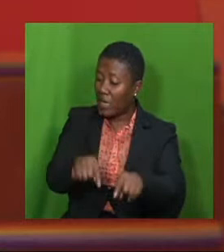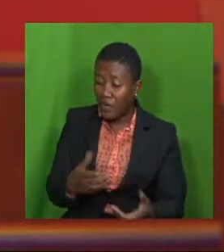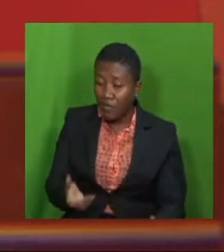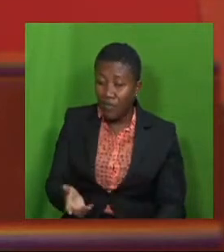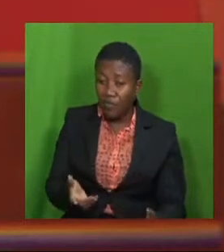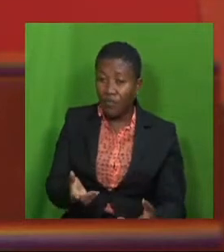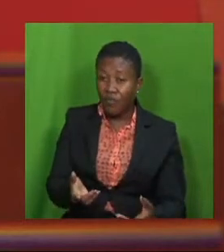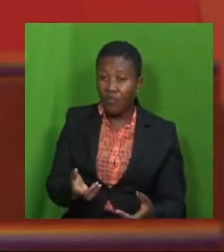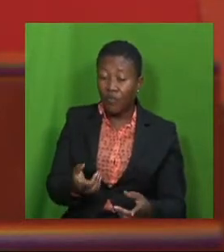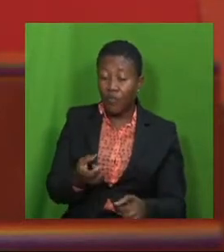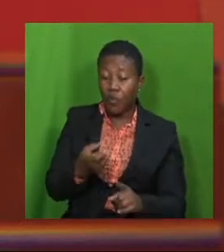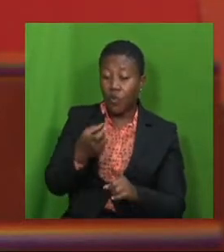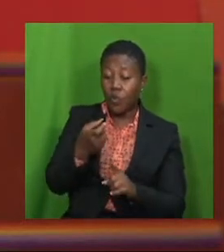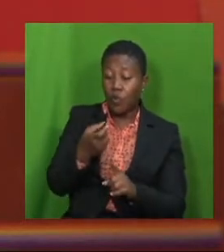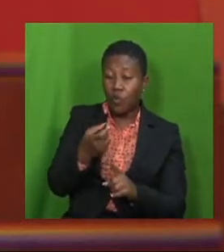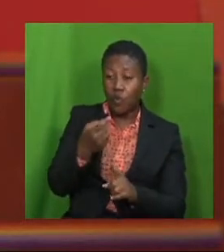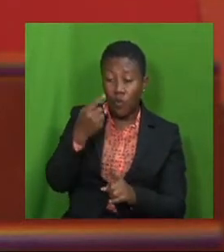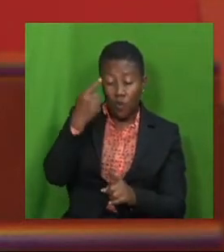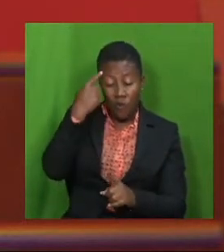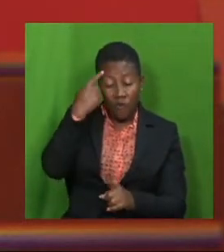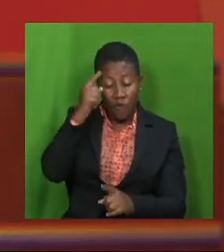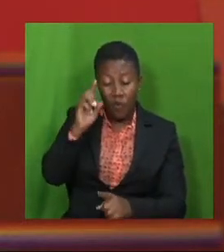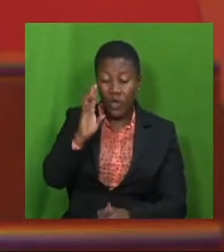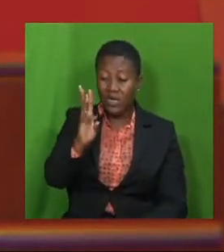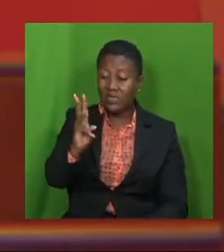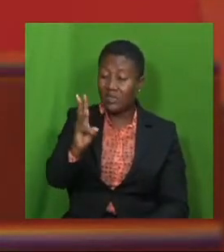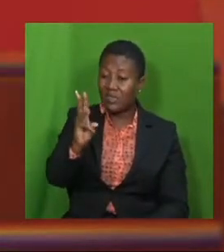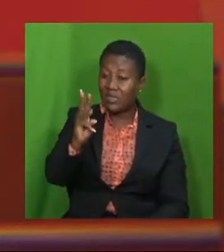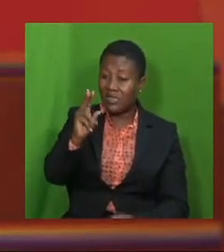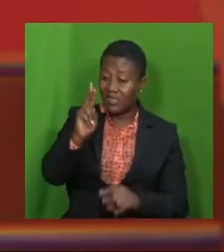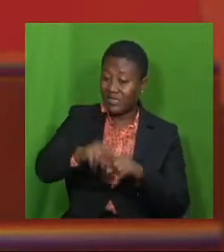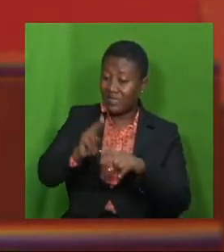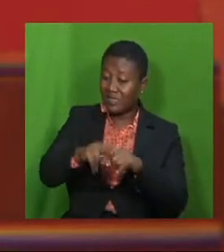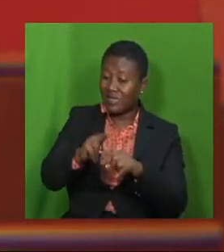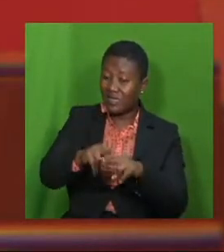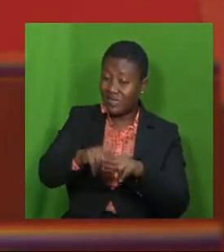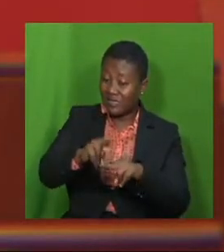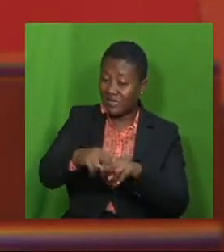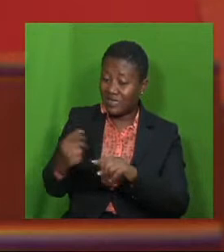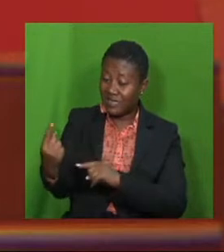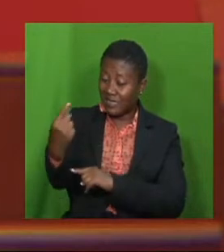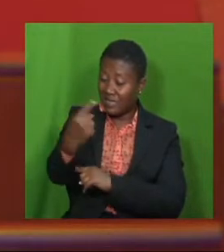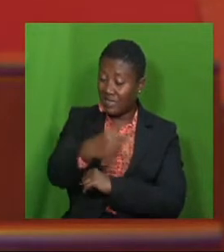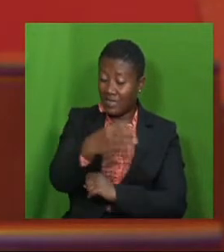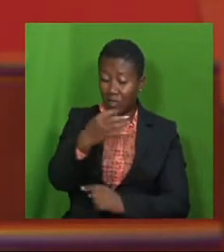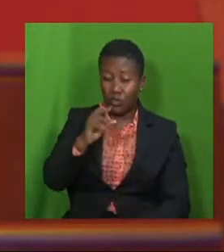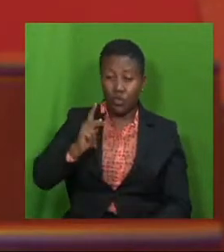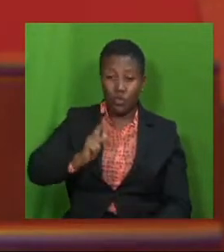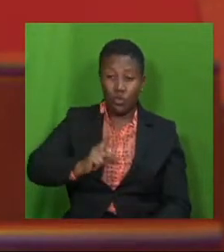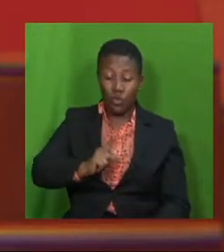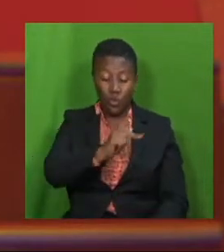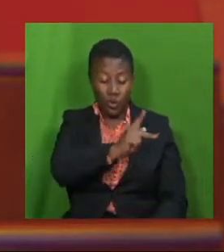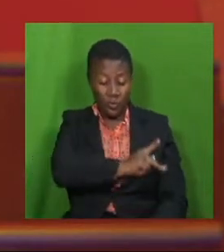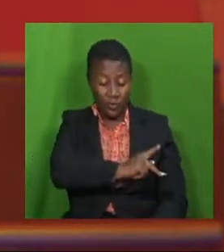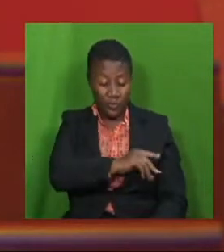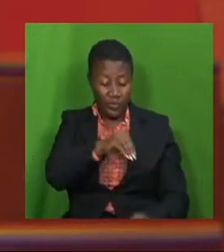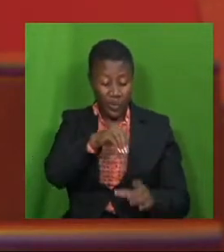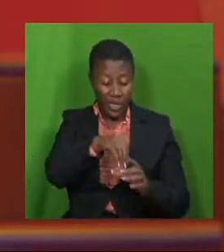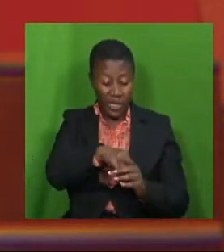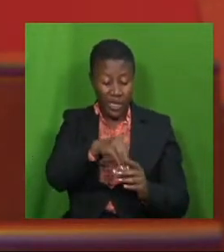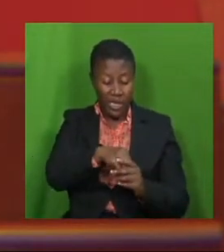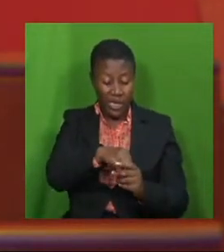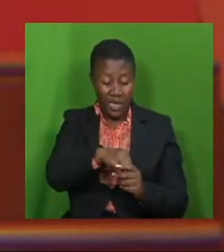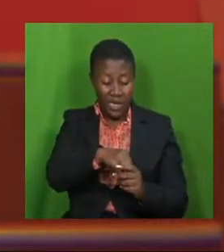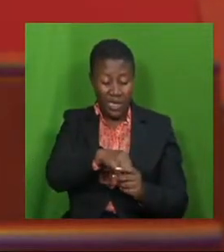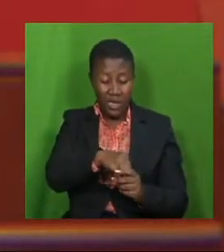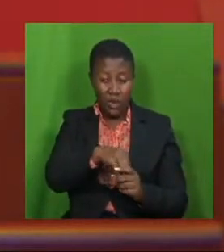from 16 sitting days of Parliament in a particular meeting